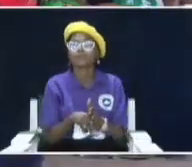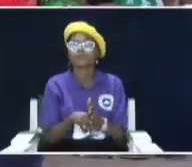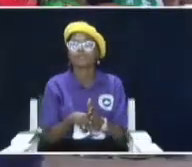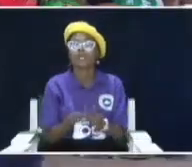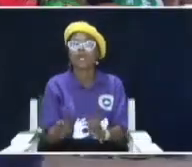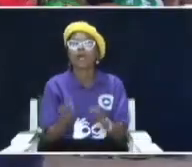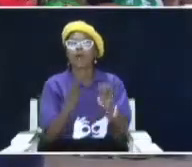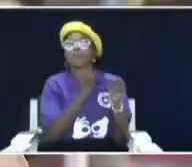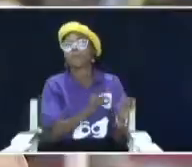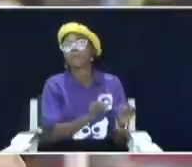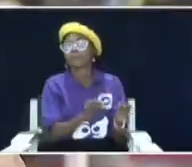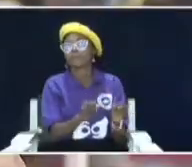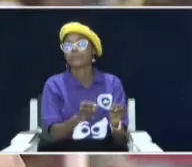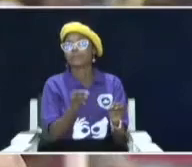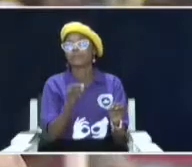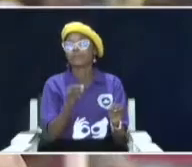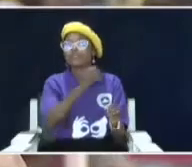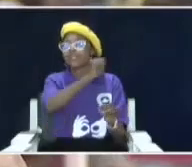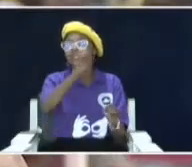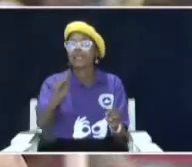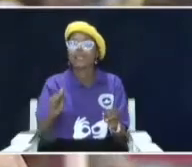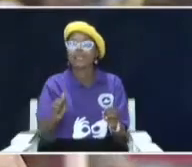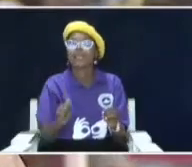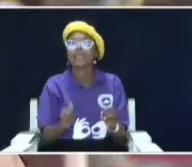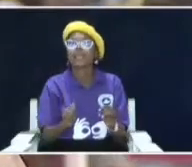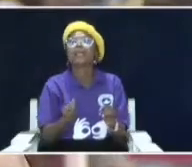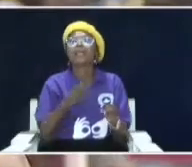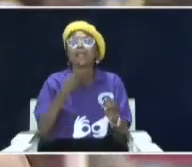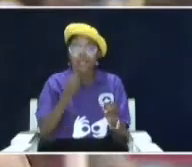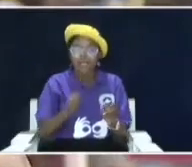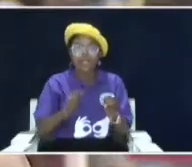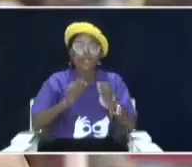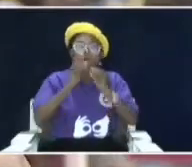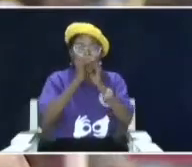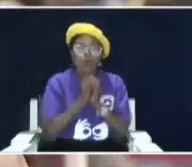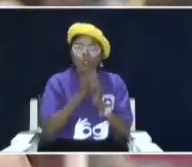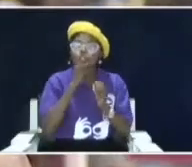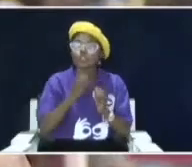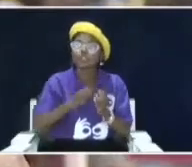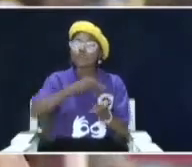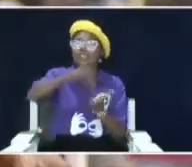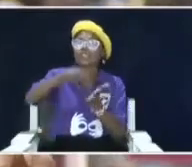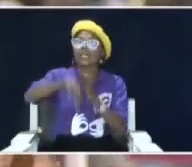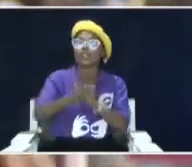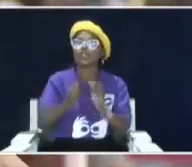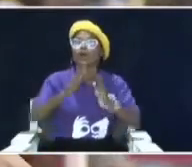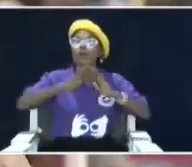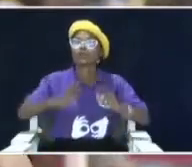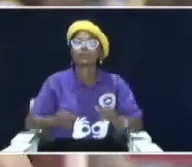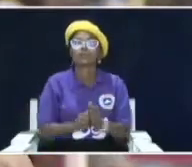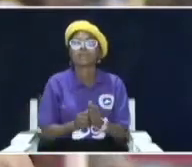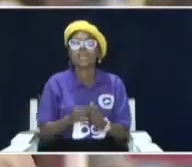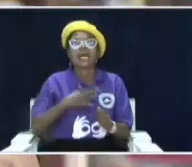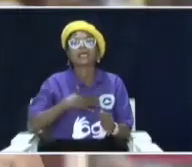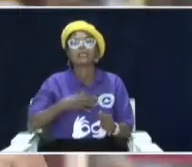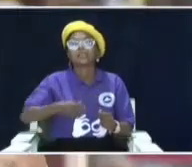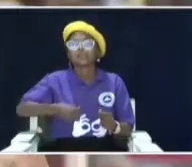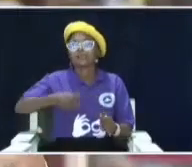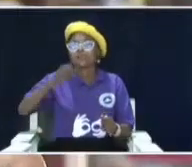Put a fellowship in your house. Lord, you know, thieves and robbers will come in.